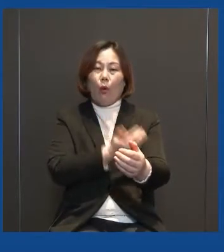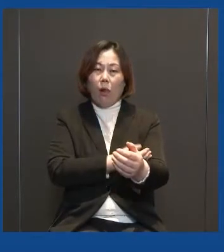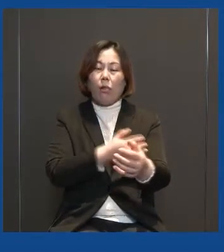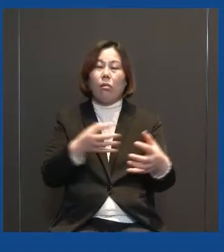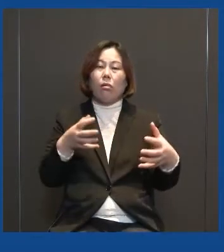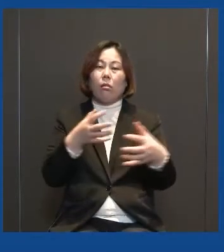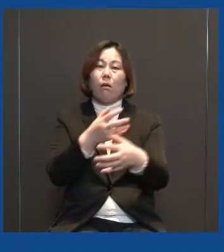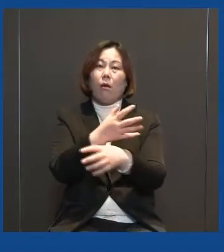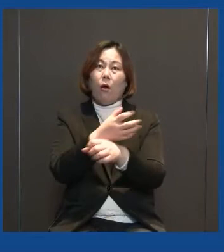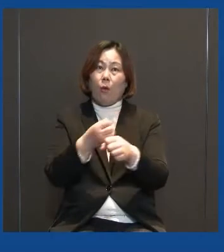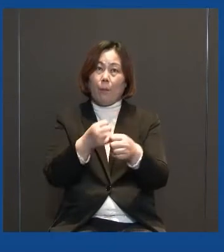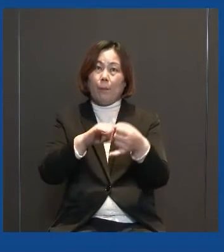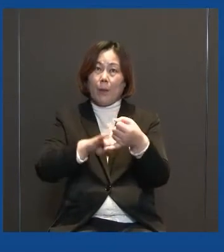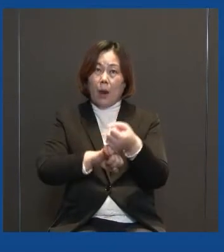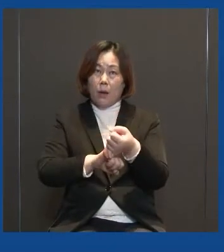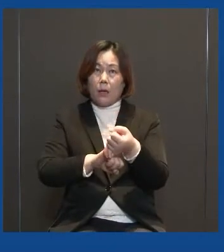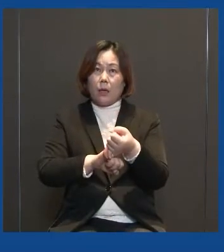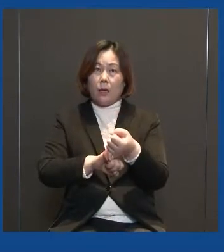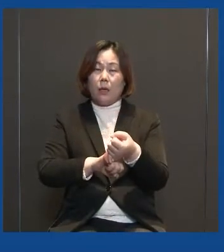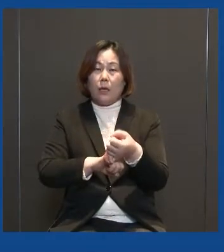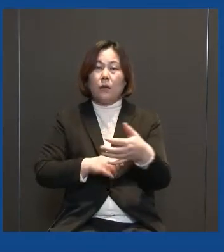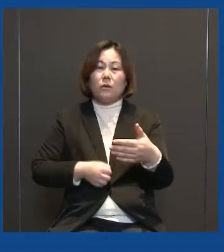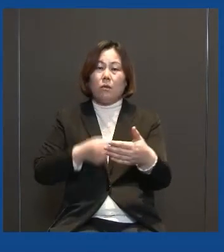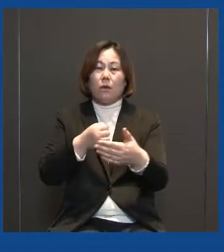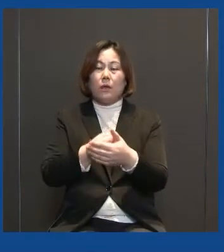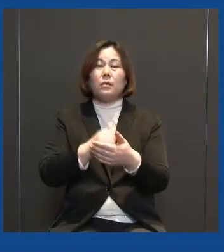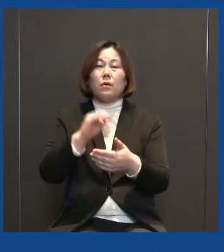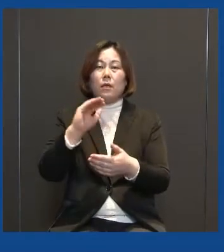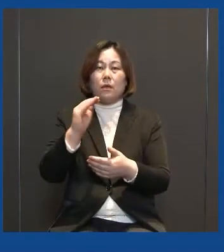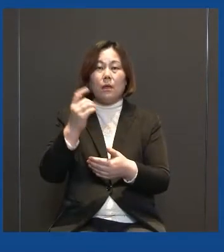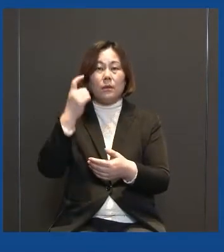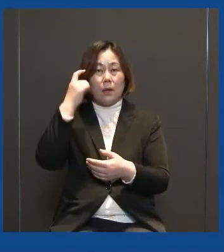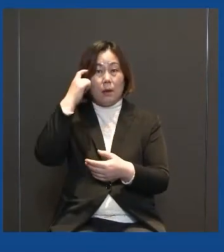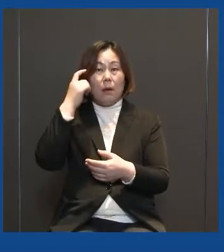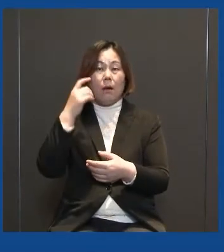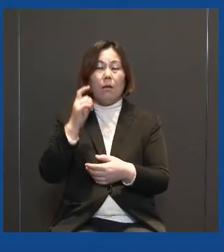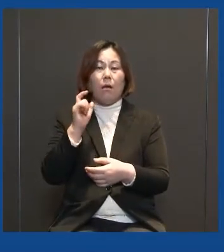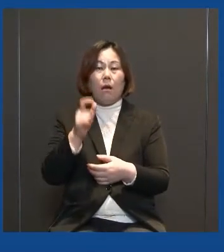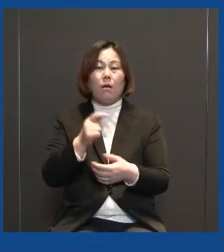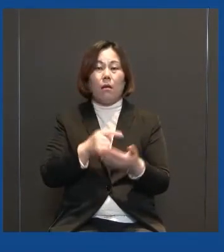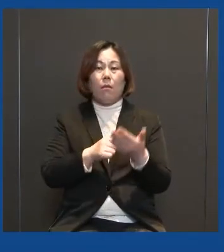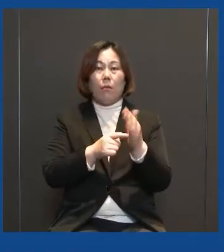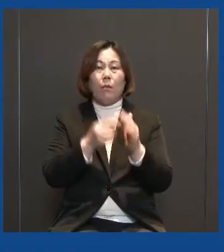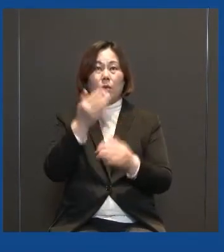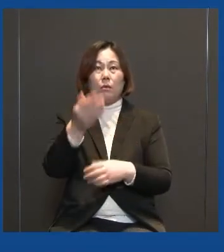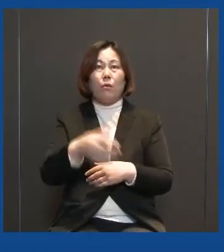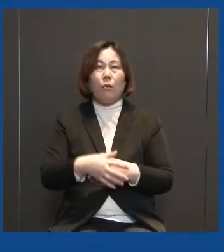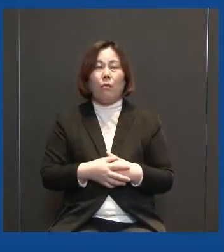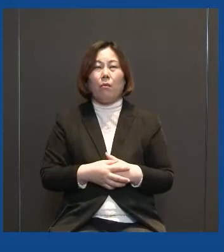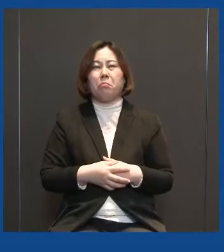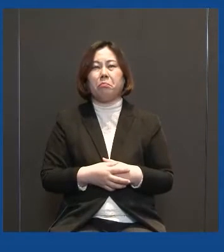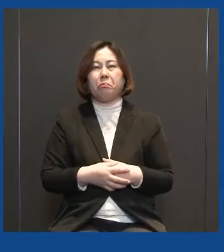International Convention on the Rights of Older Persons. I believe that such a treaty or convention must be established